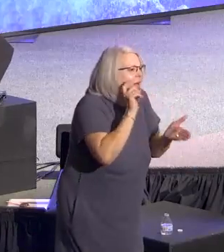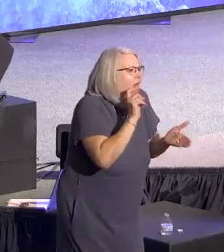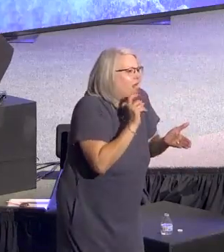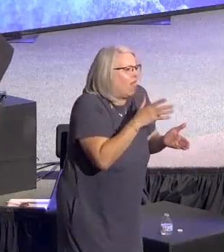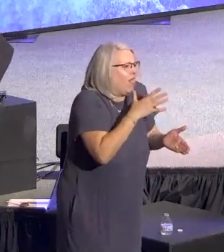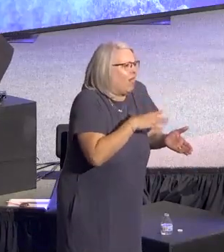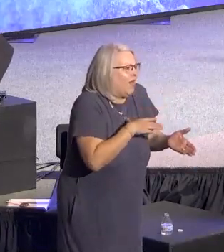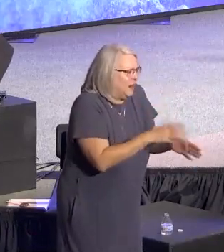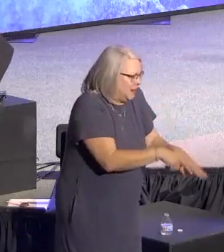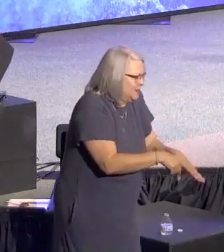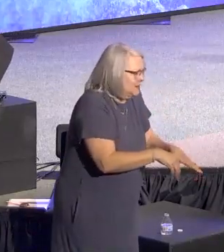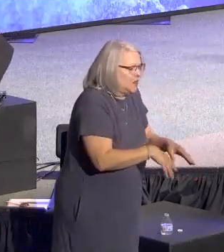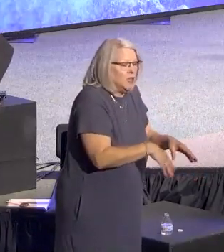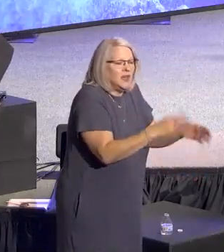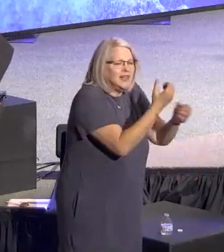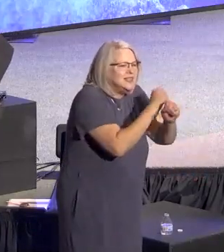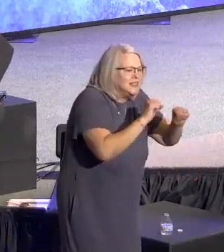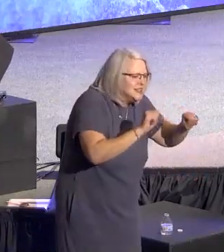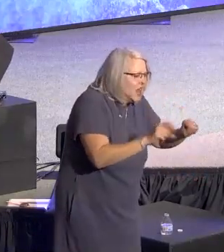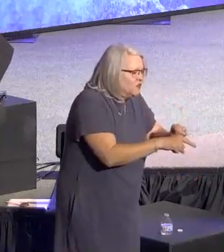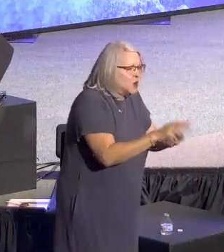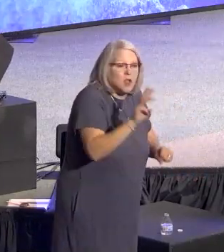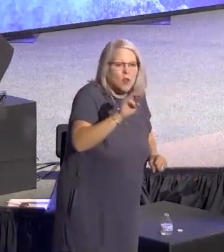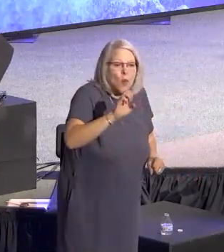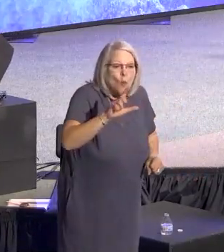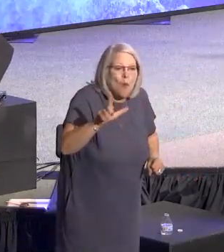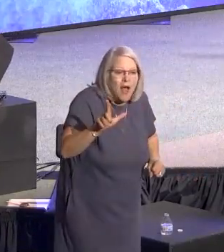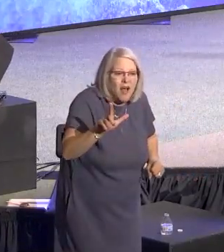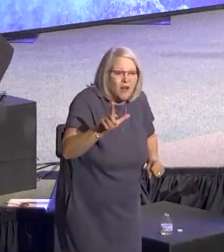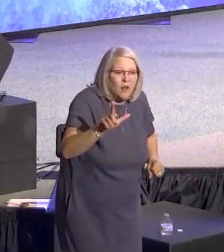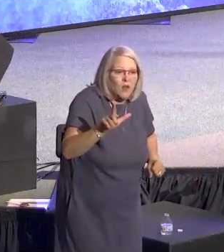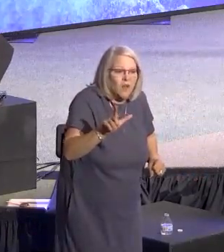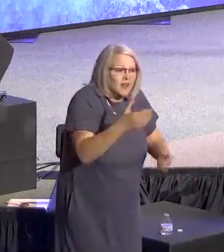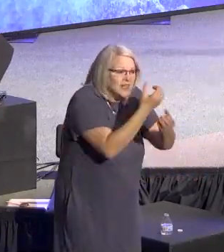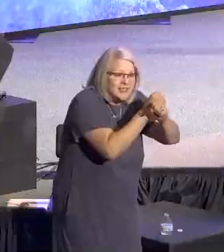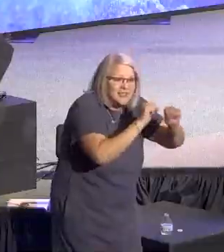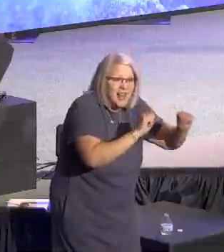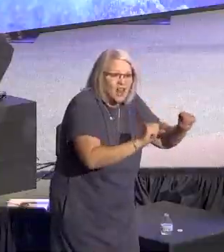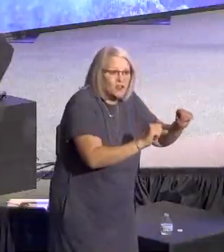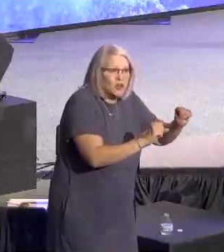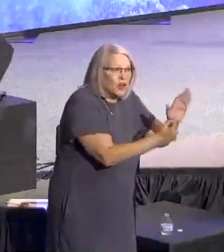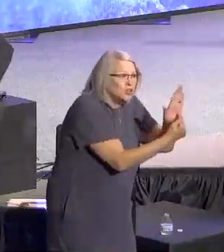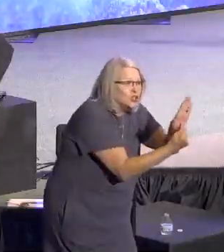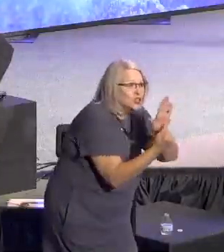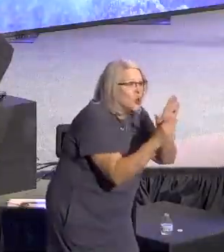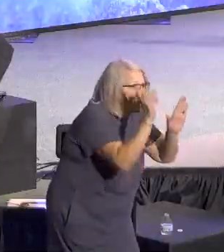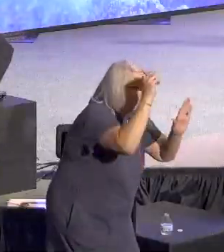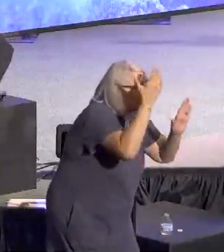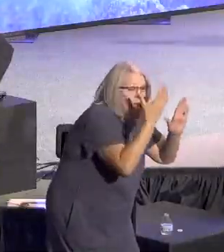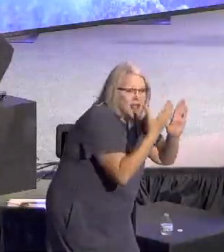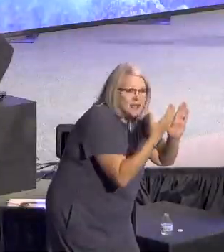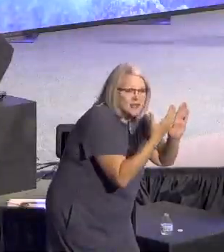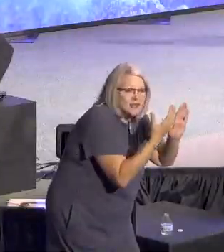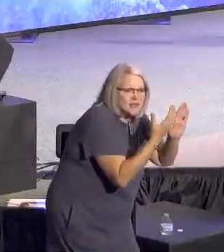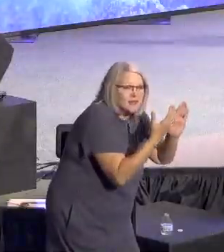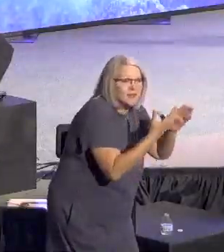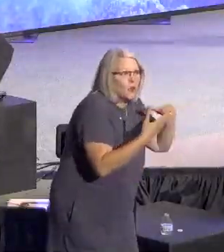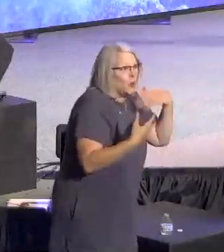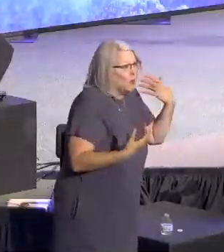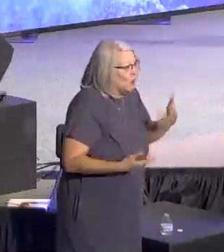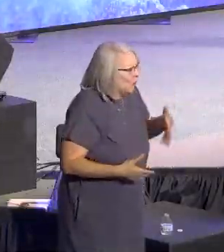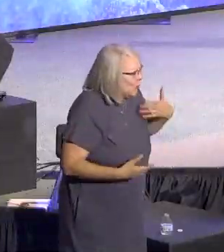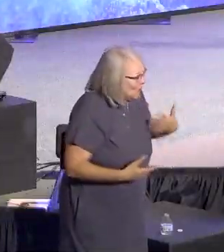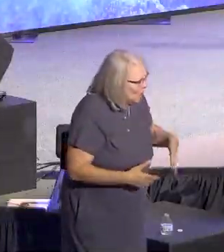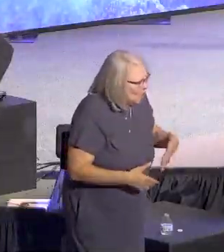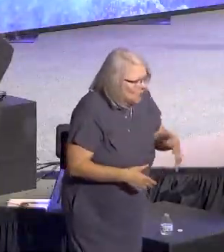and extends to her grace. It's what he did. It's what he demonstrates at the woman at the well. who